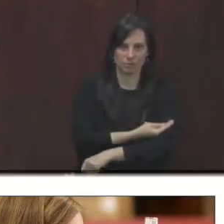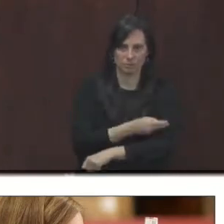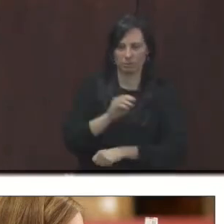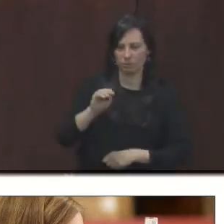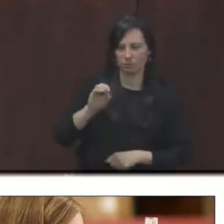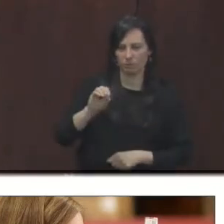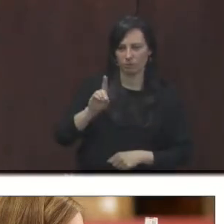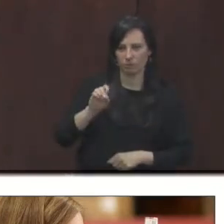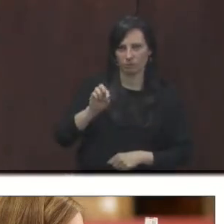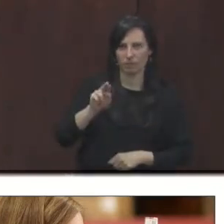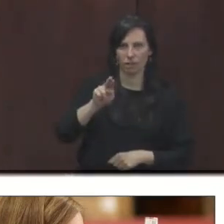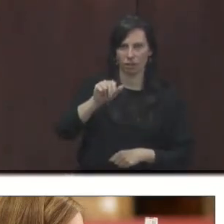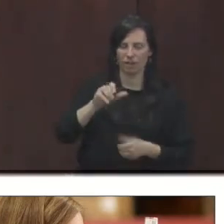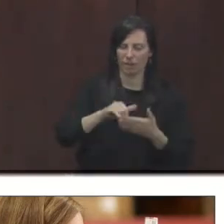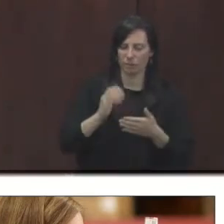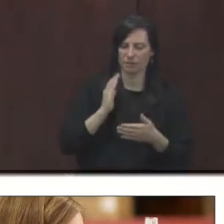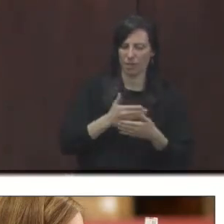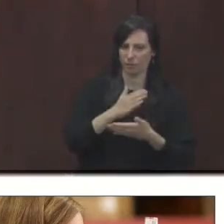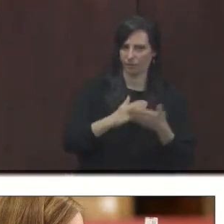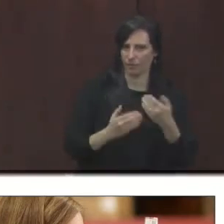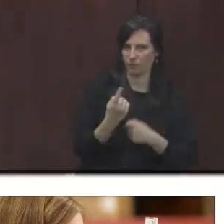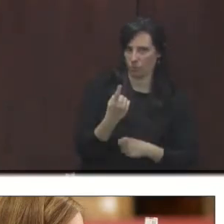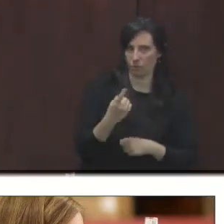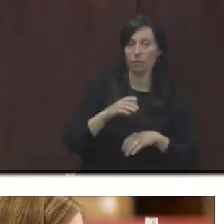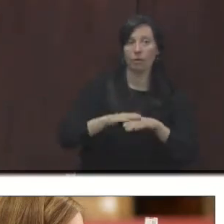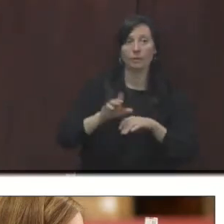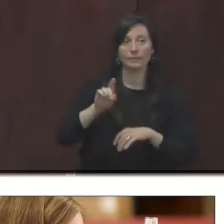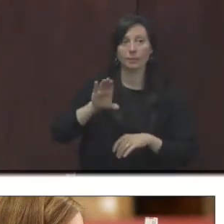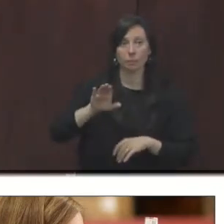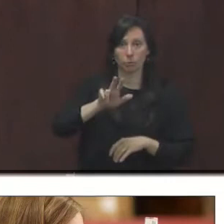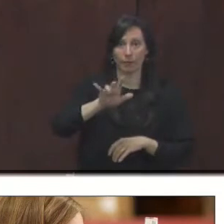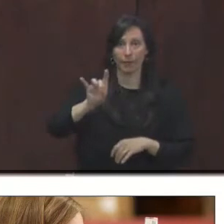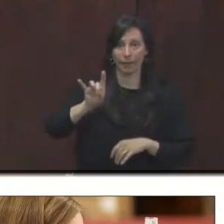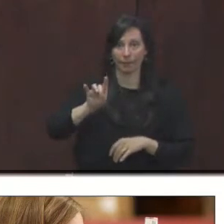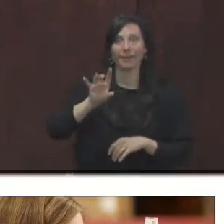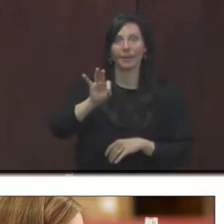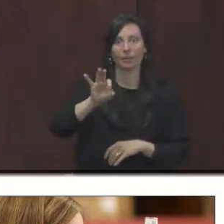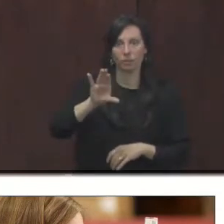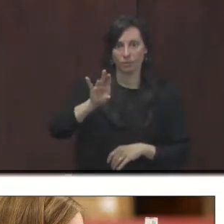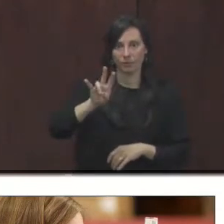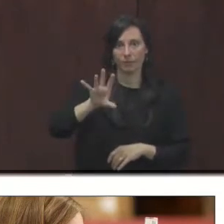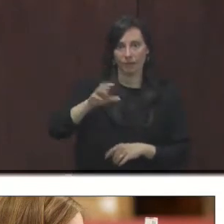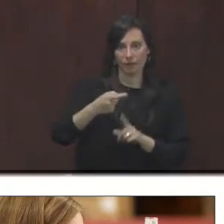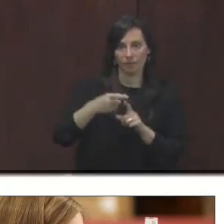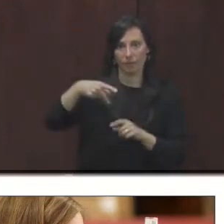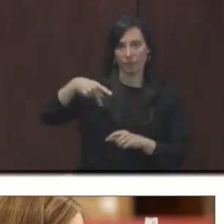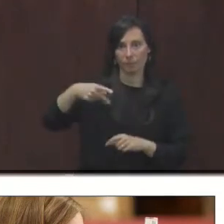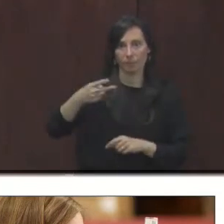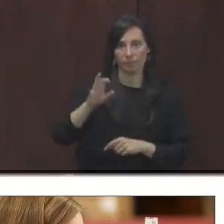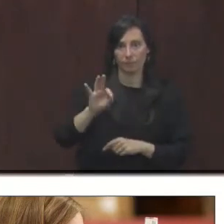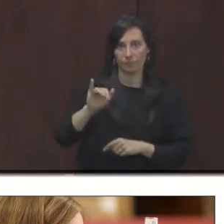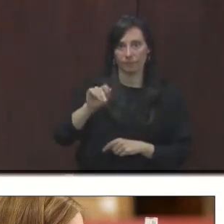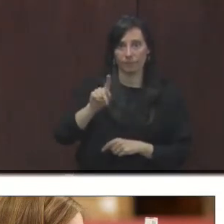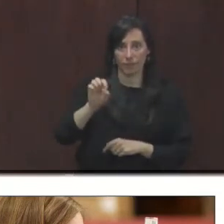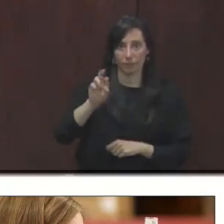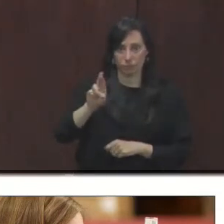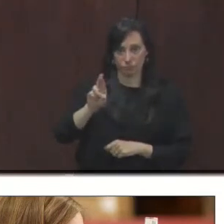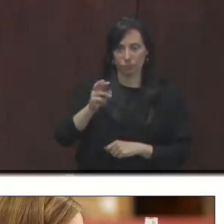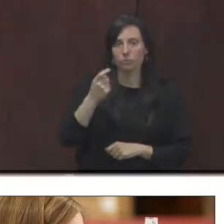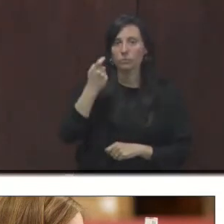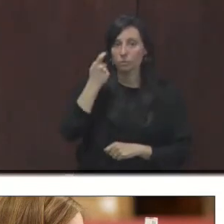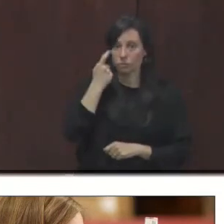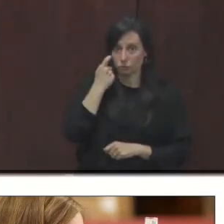1. As you see, on the 28th, we got 975 doses of Pfizer. And then we did just receive